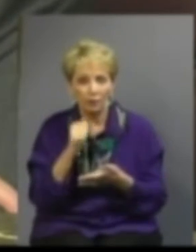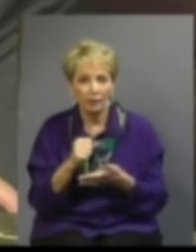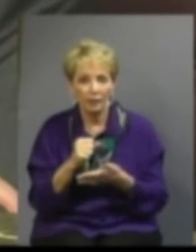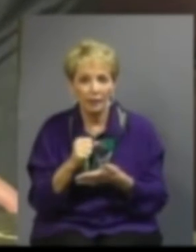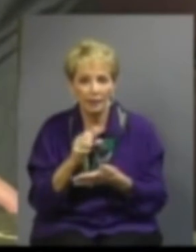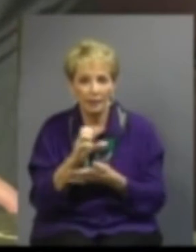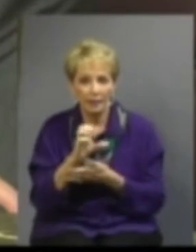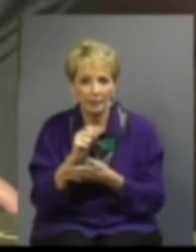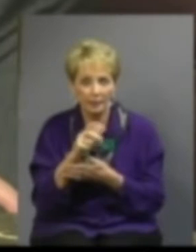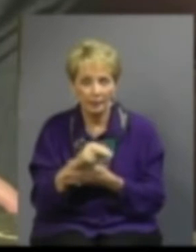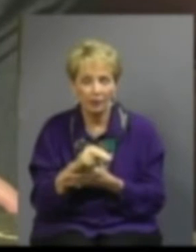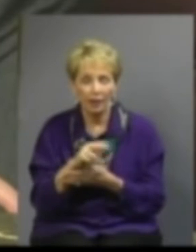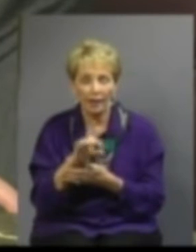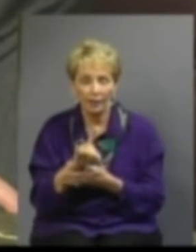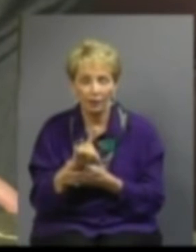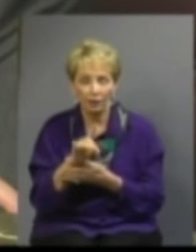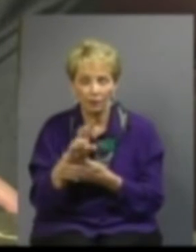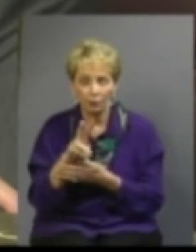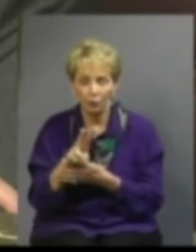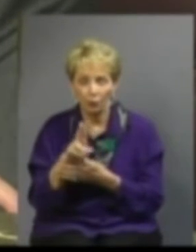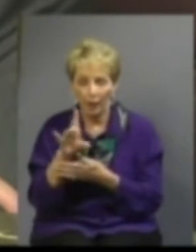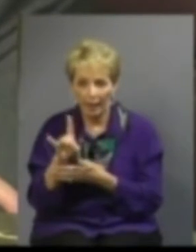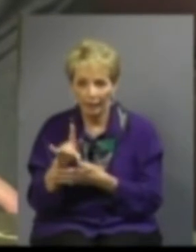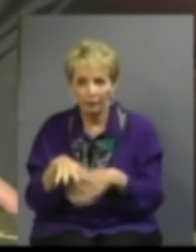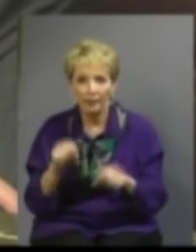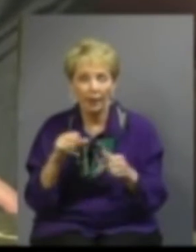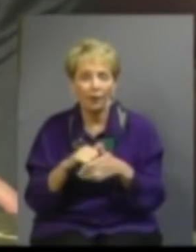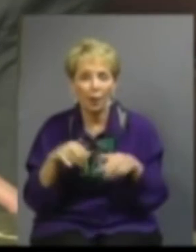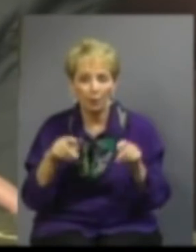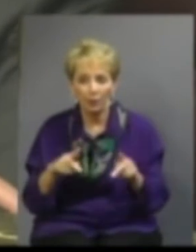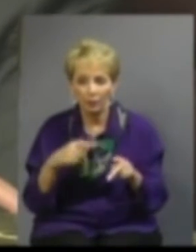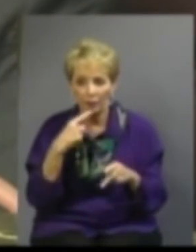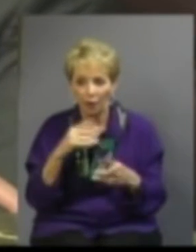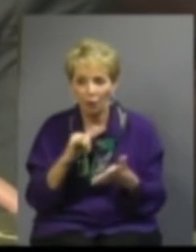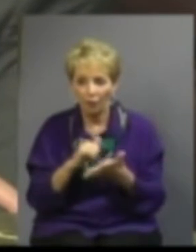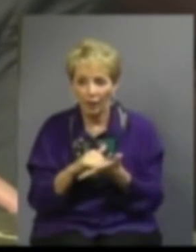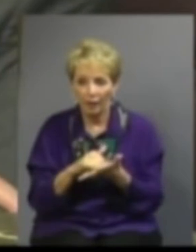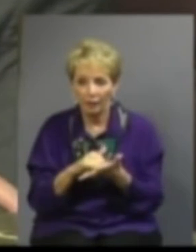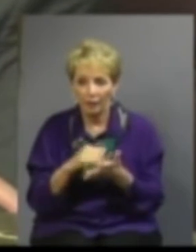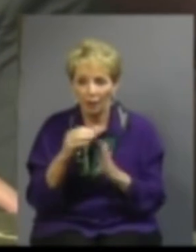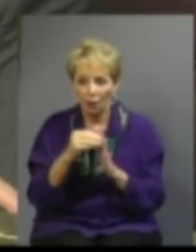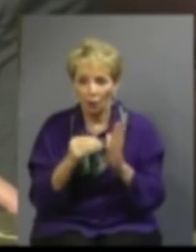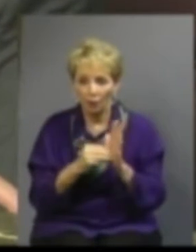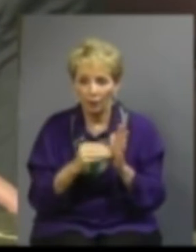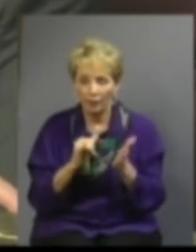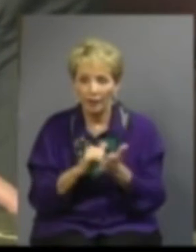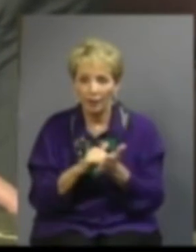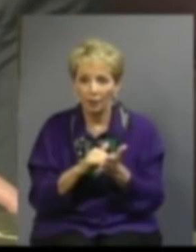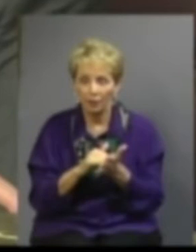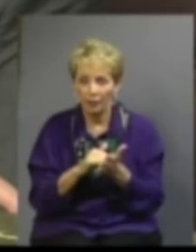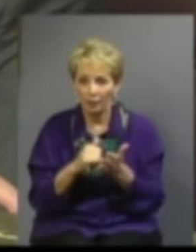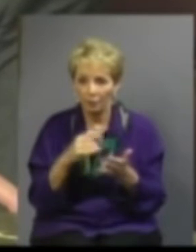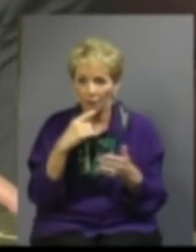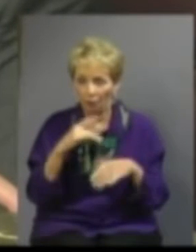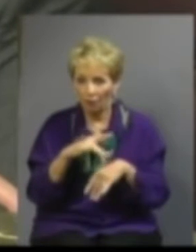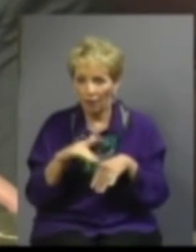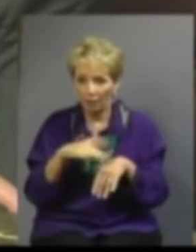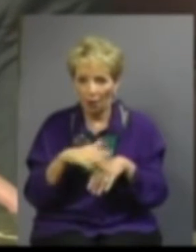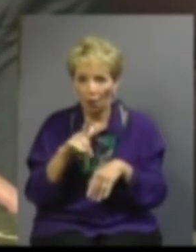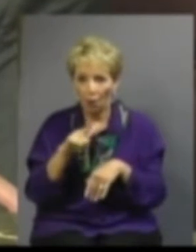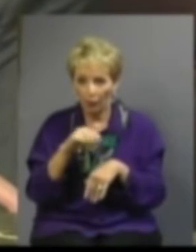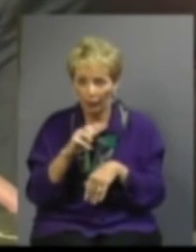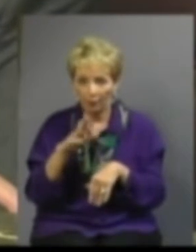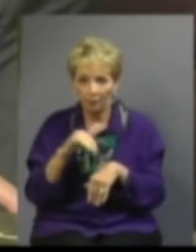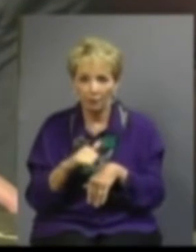Section 8-2028. And let me take this opportunity to note that the ordinance, our Code of Ordinances, of course, is available online